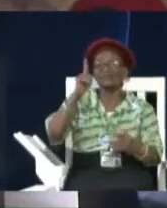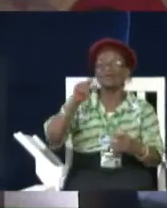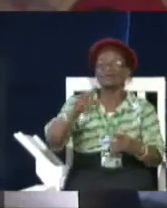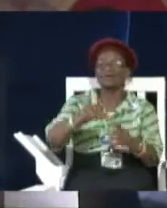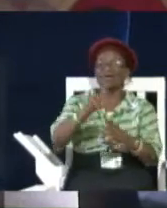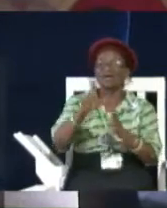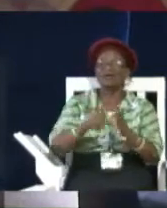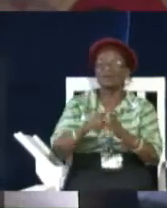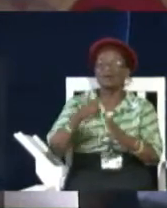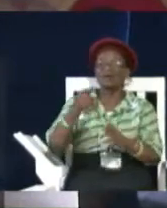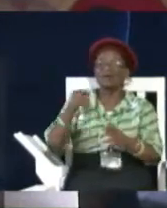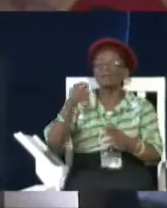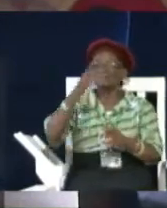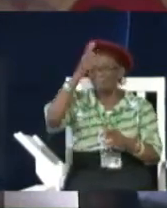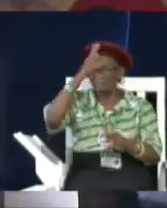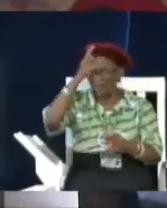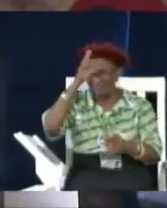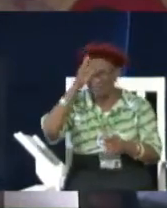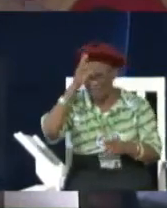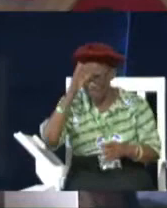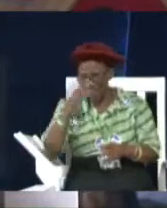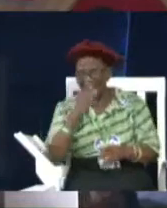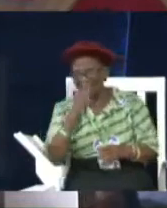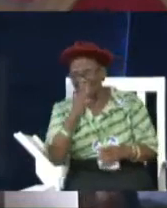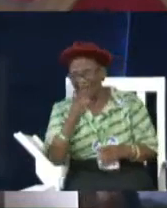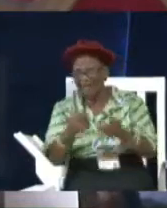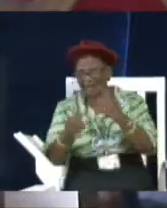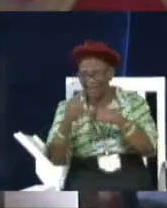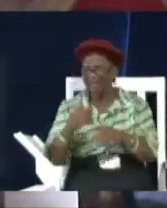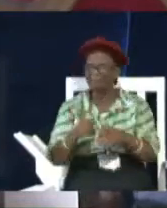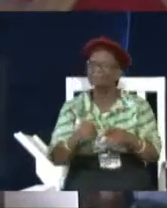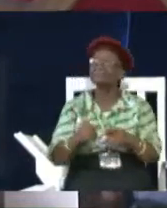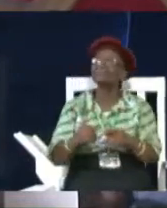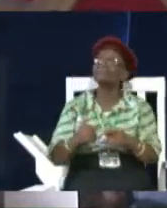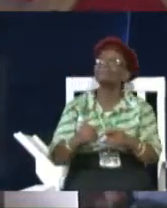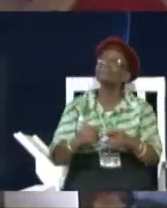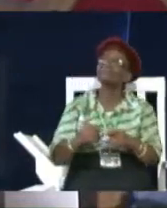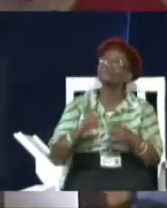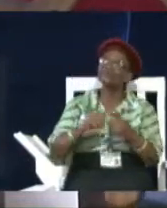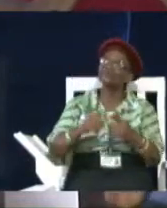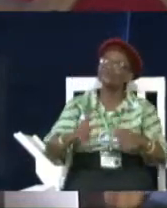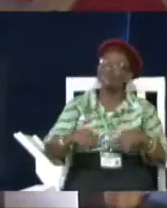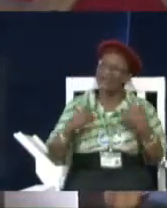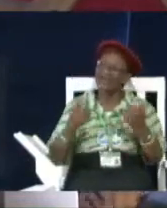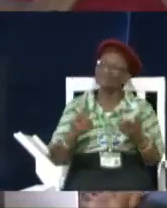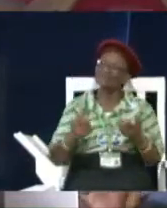And that name that's above every other name, somebody